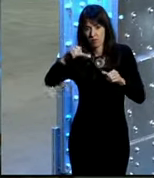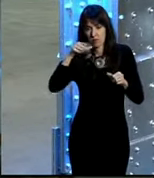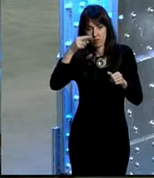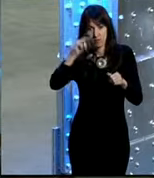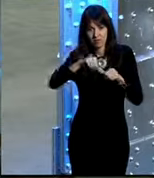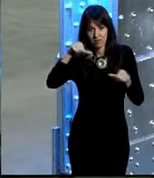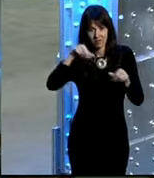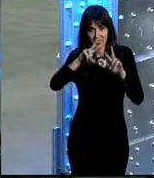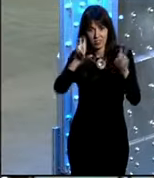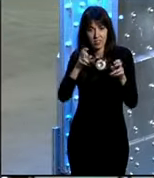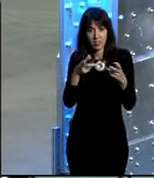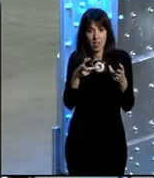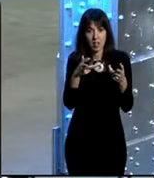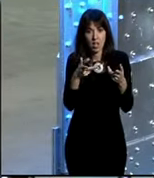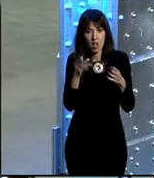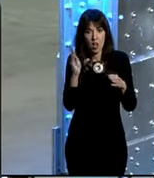with transmedia.